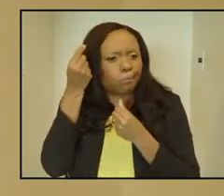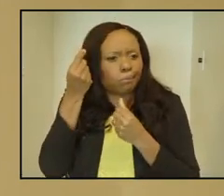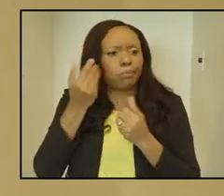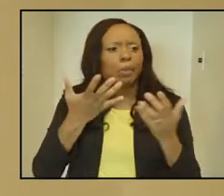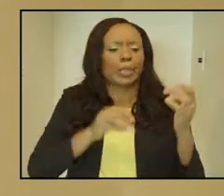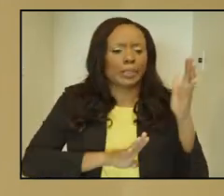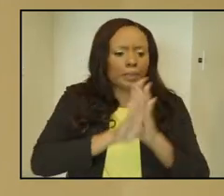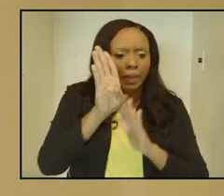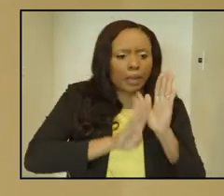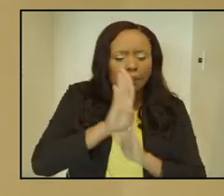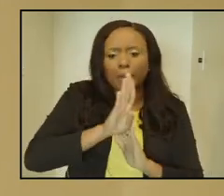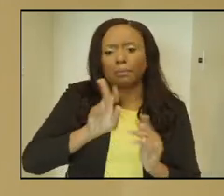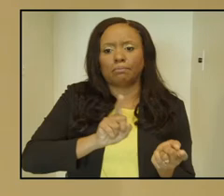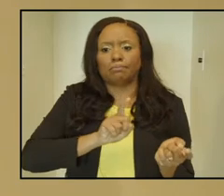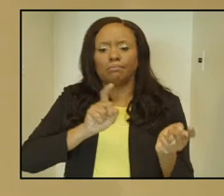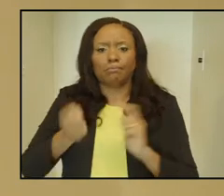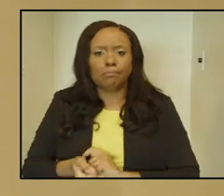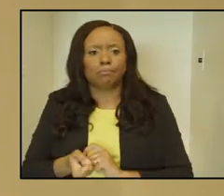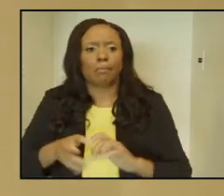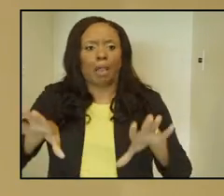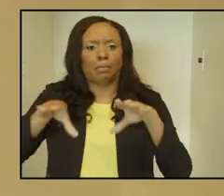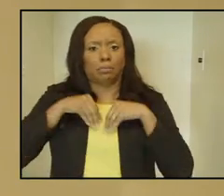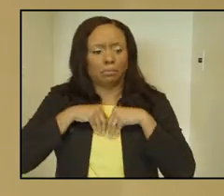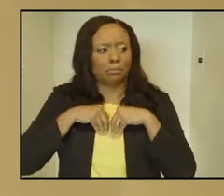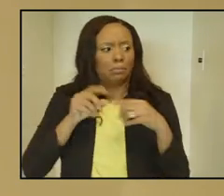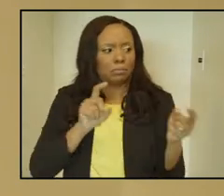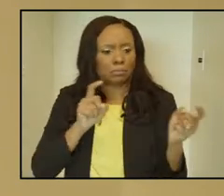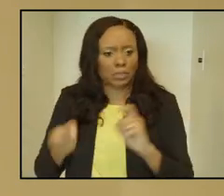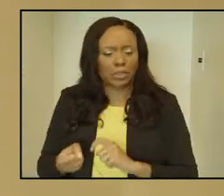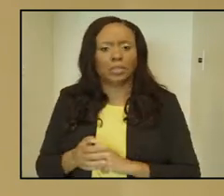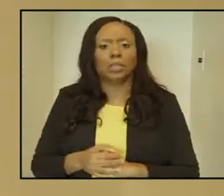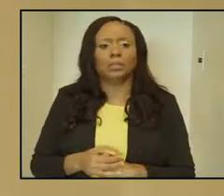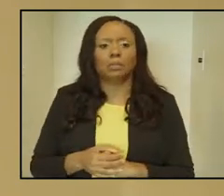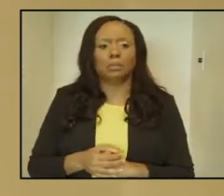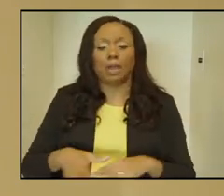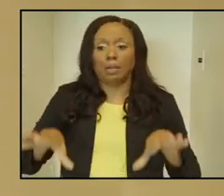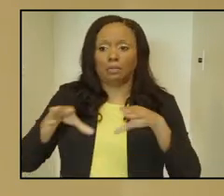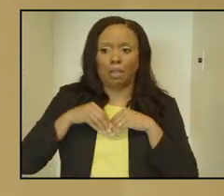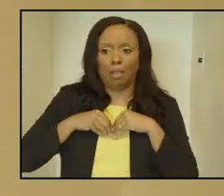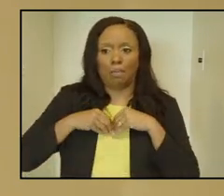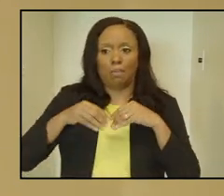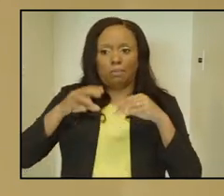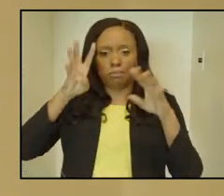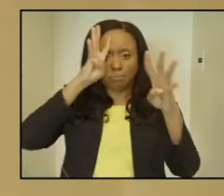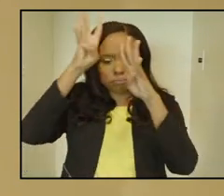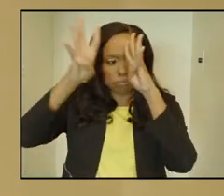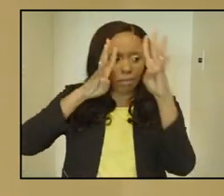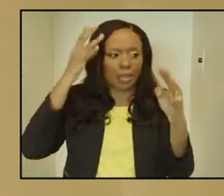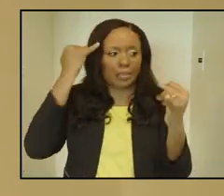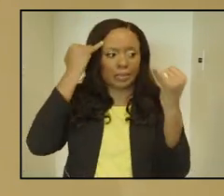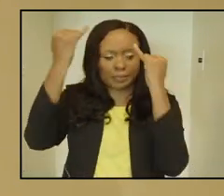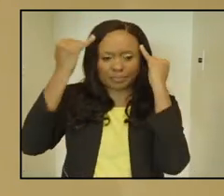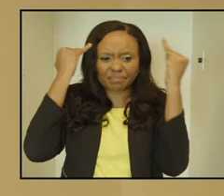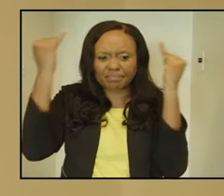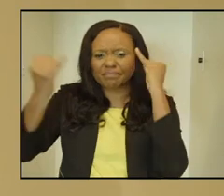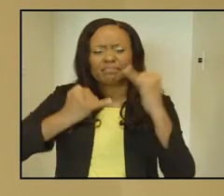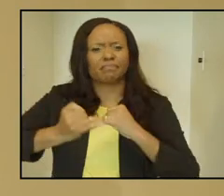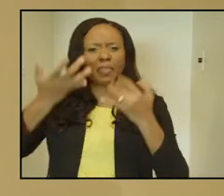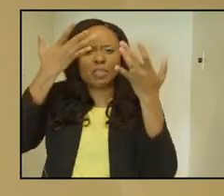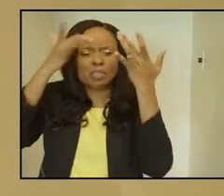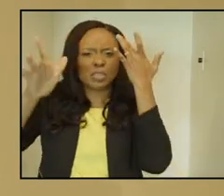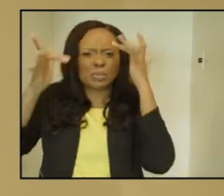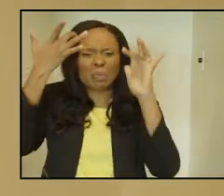transform, embrace change, embrace innovation, embrace smart